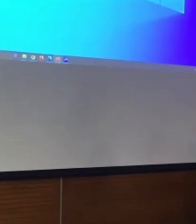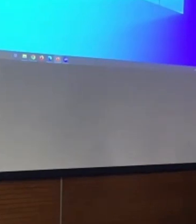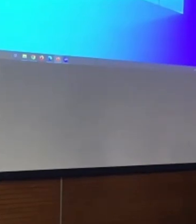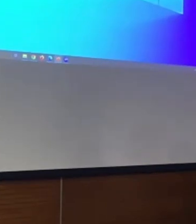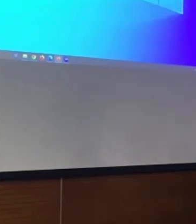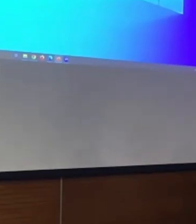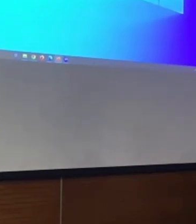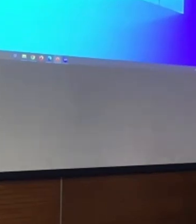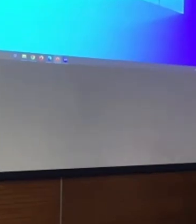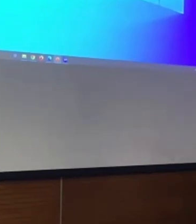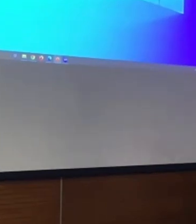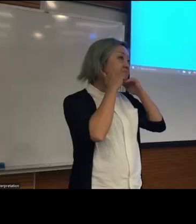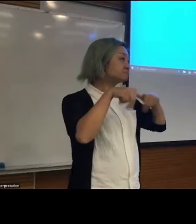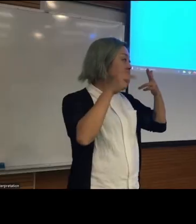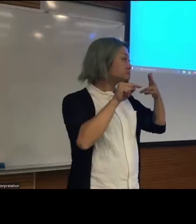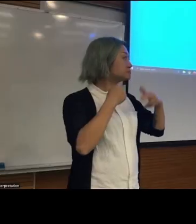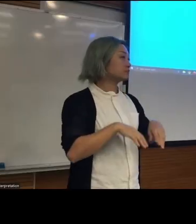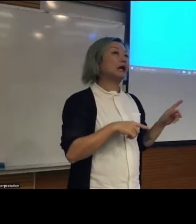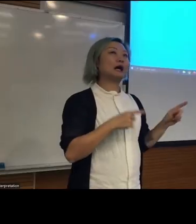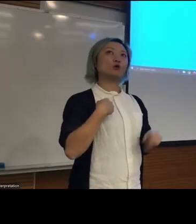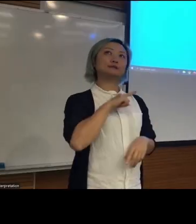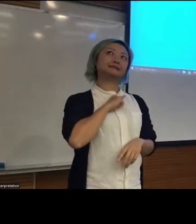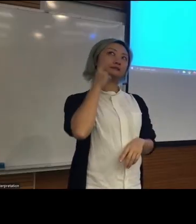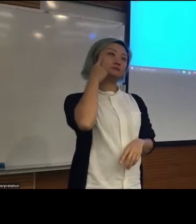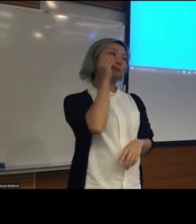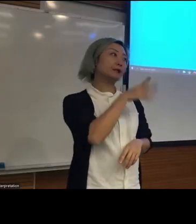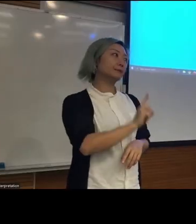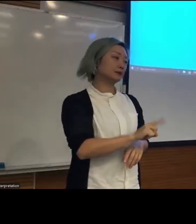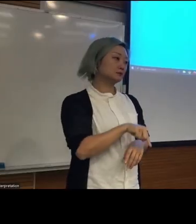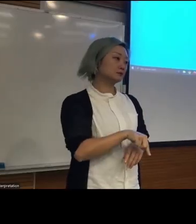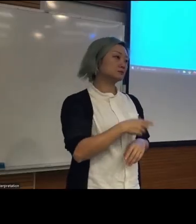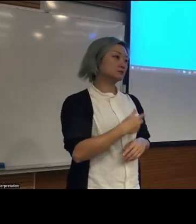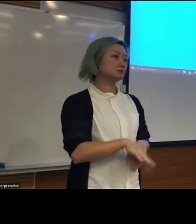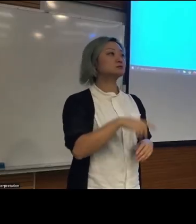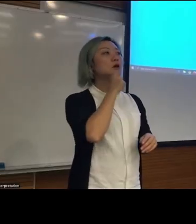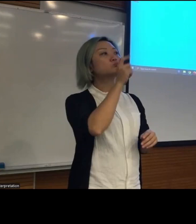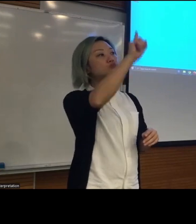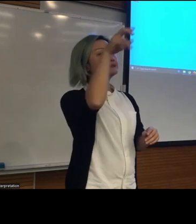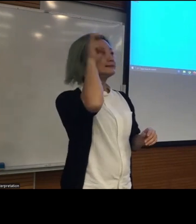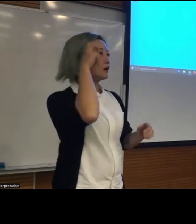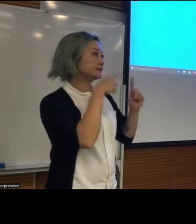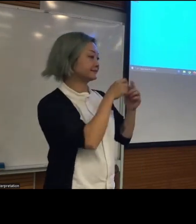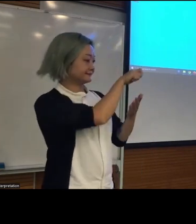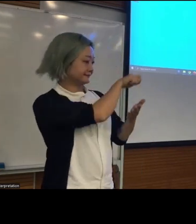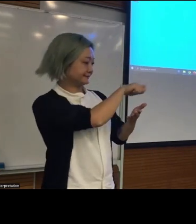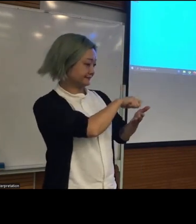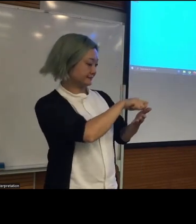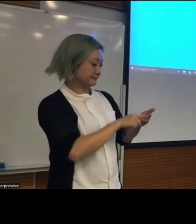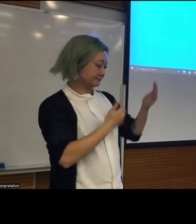While we're waiting, another question. We read recently some scholars writing about especially the difference in